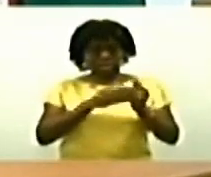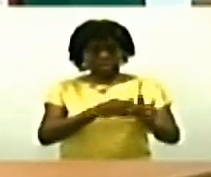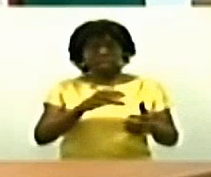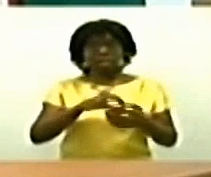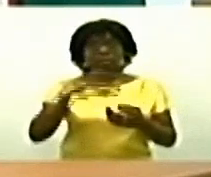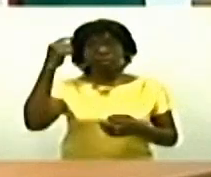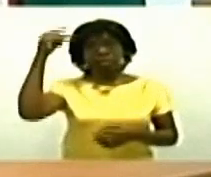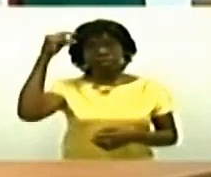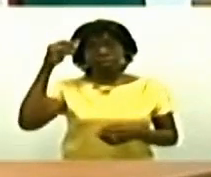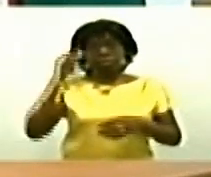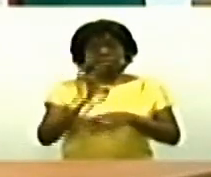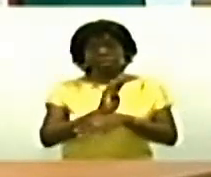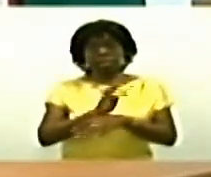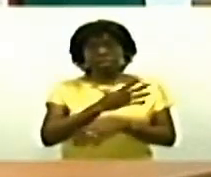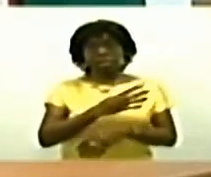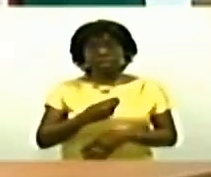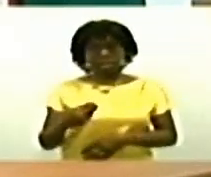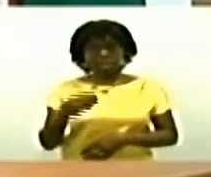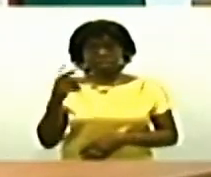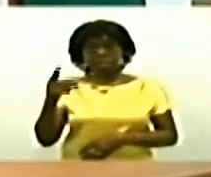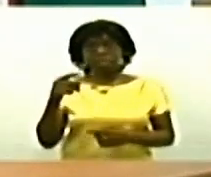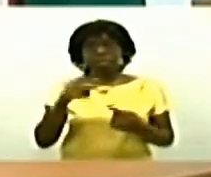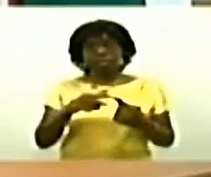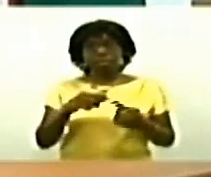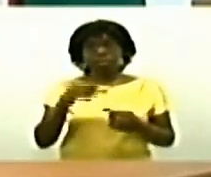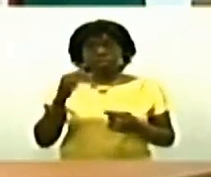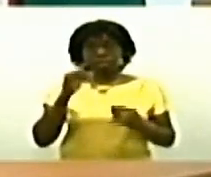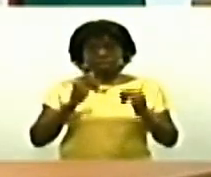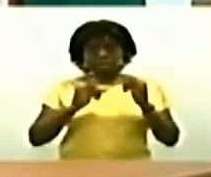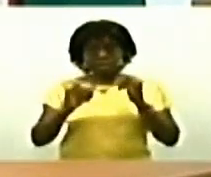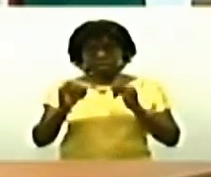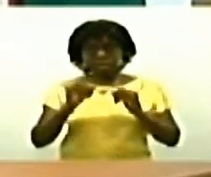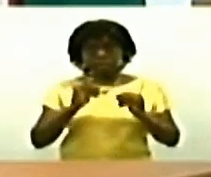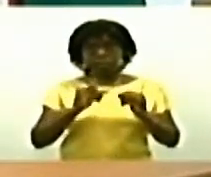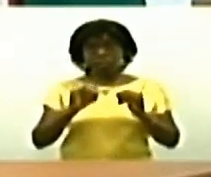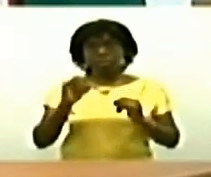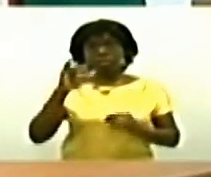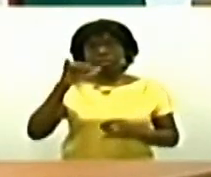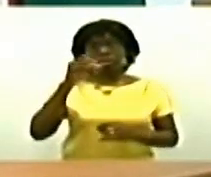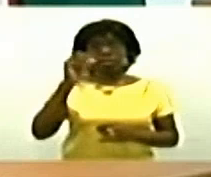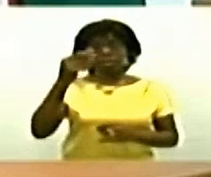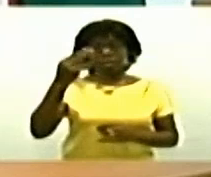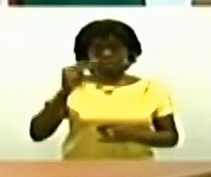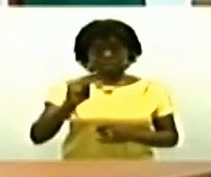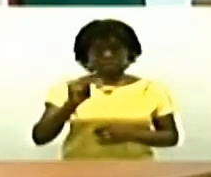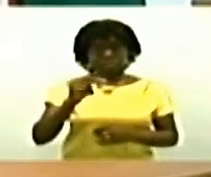business and I, to interview Judd some time ago.